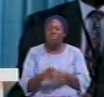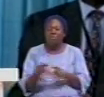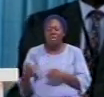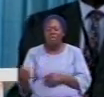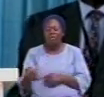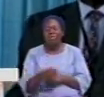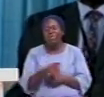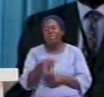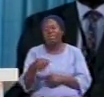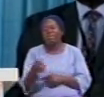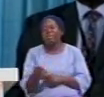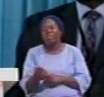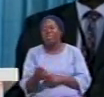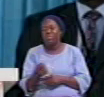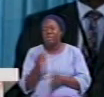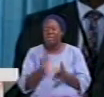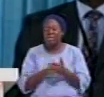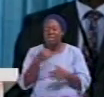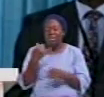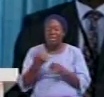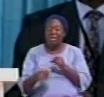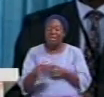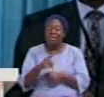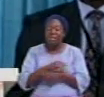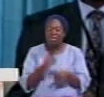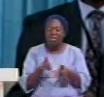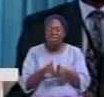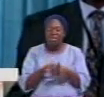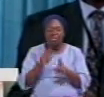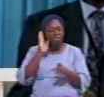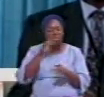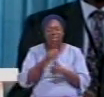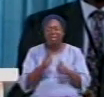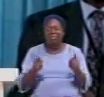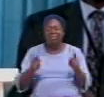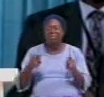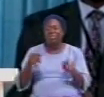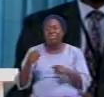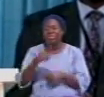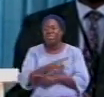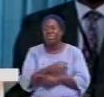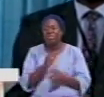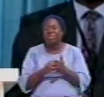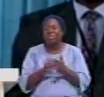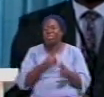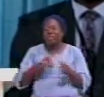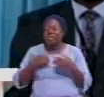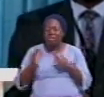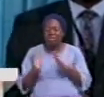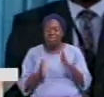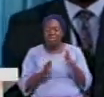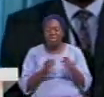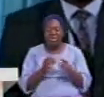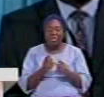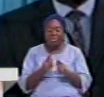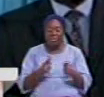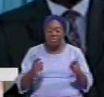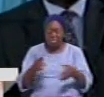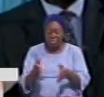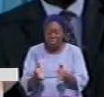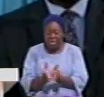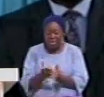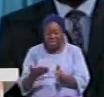others. That last day also will be a great day. The Lord has prepared a package for each and every one of